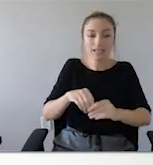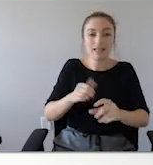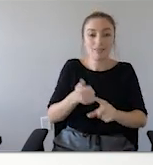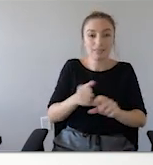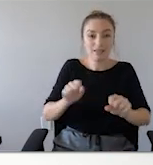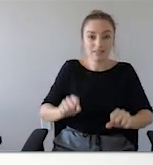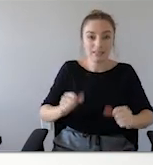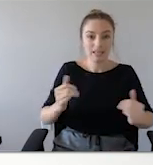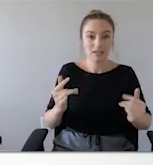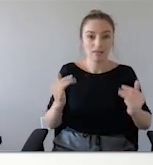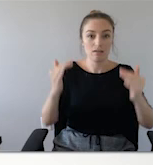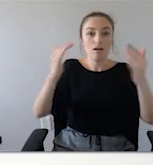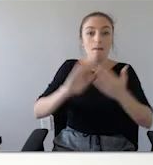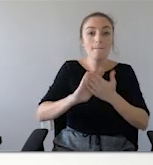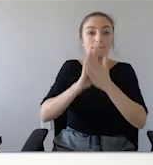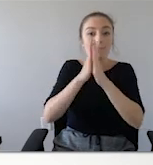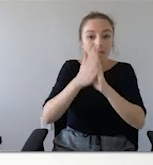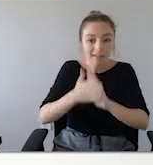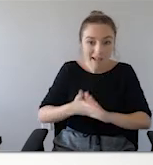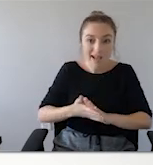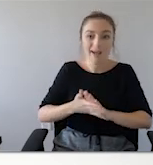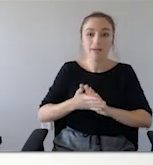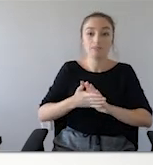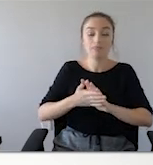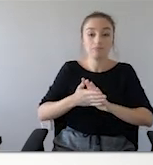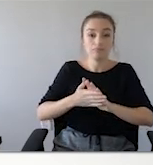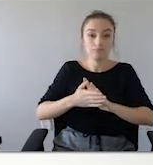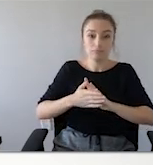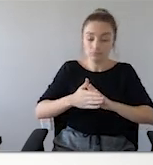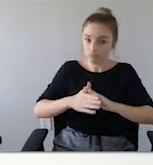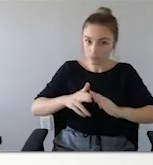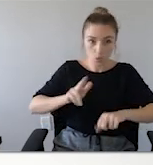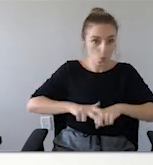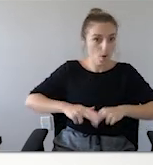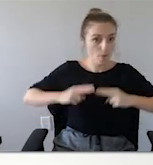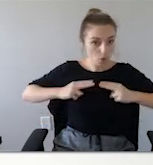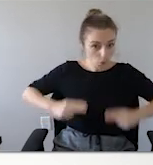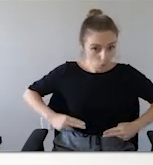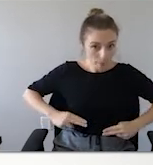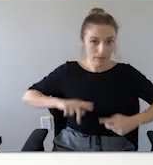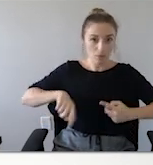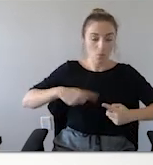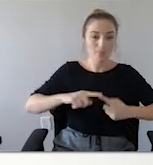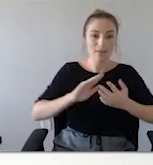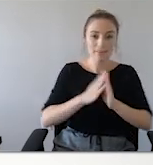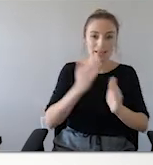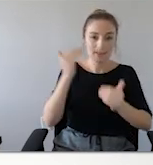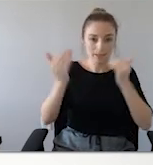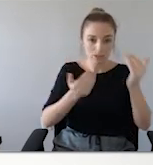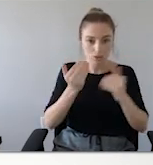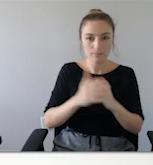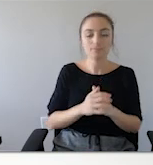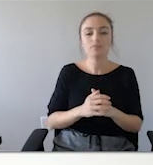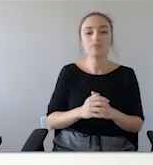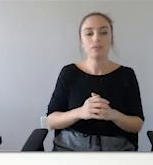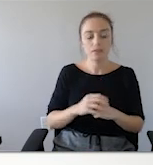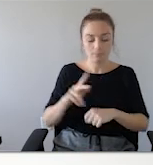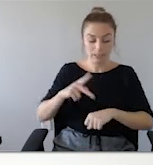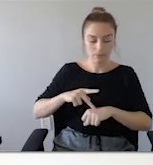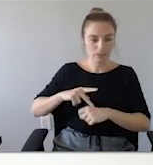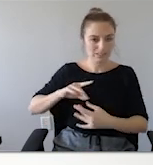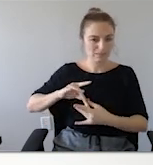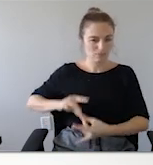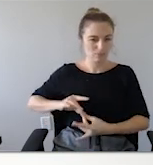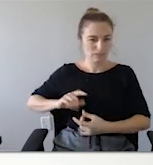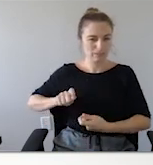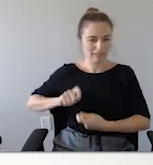move on. All of it is to that. Principals, especially in high schools, their responsibility for all their students is